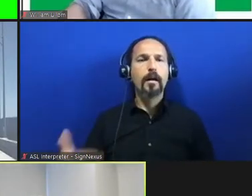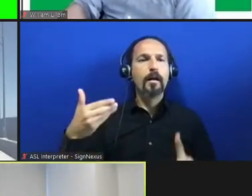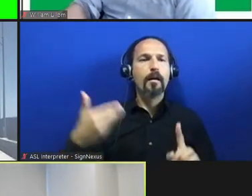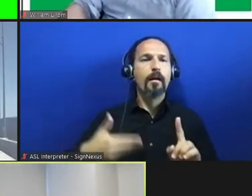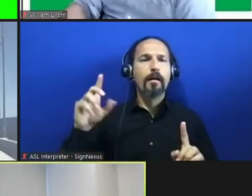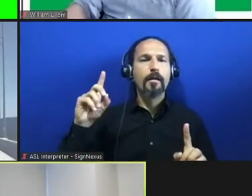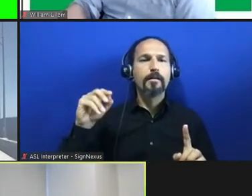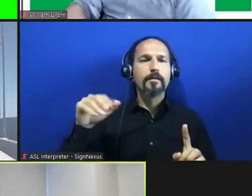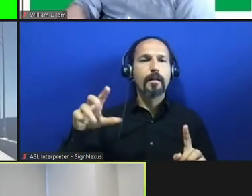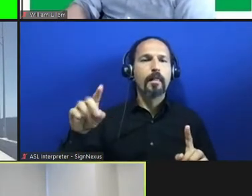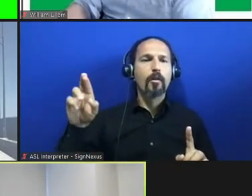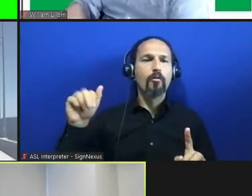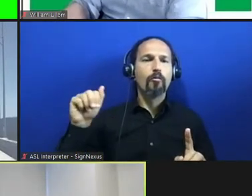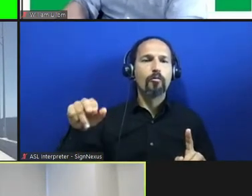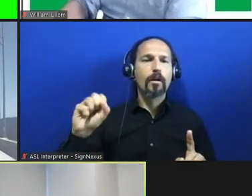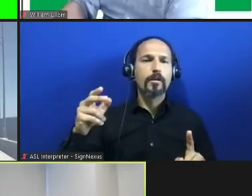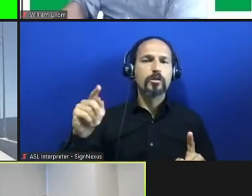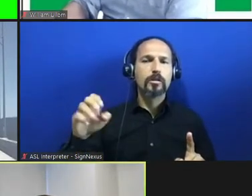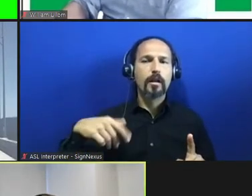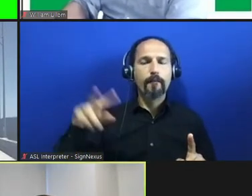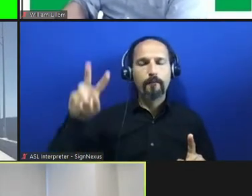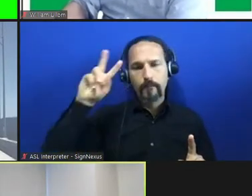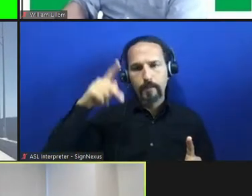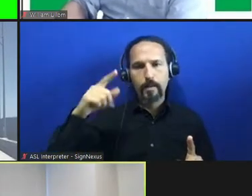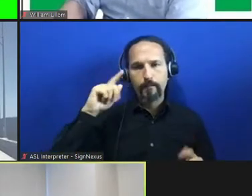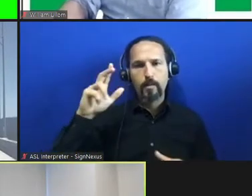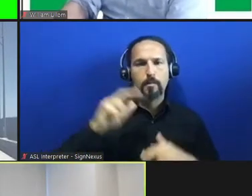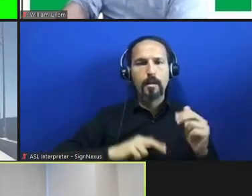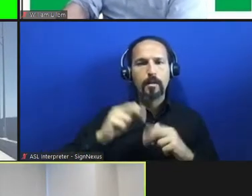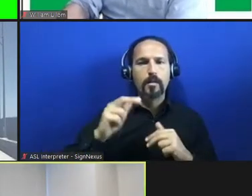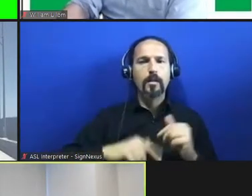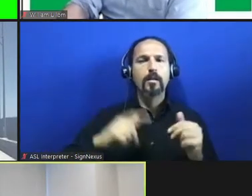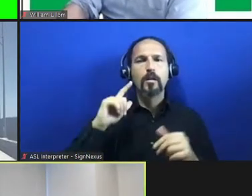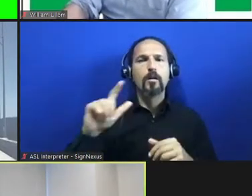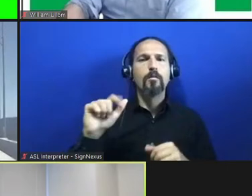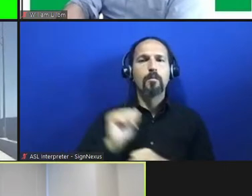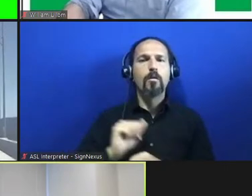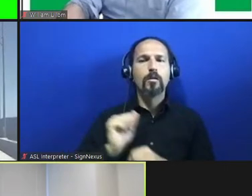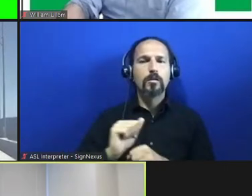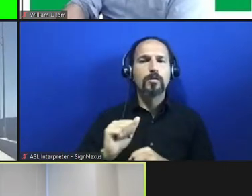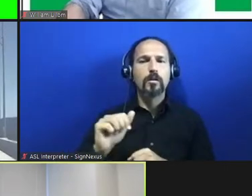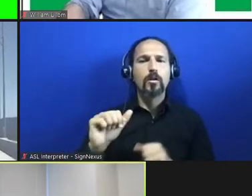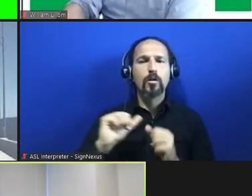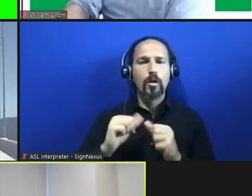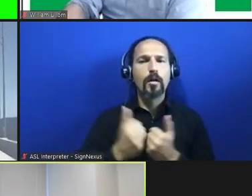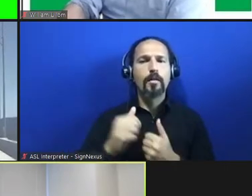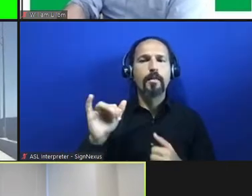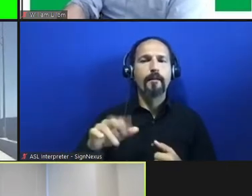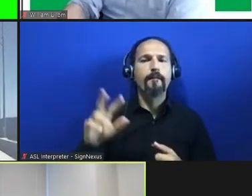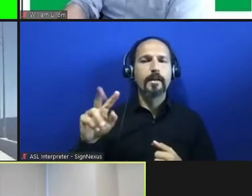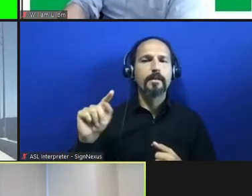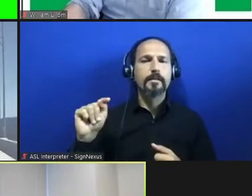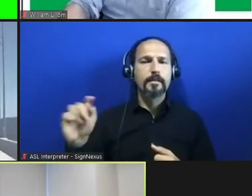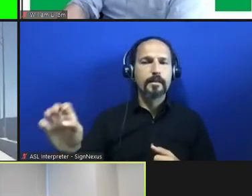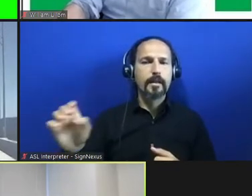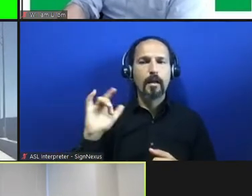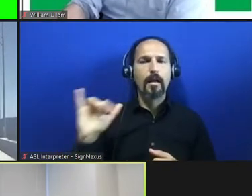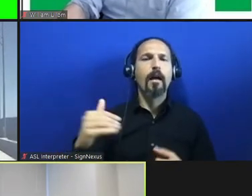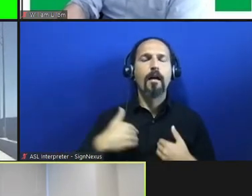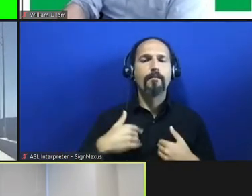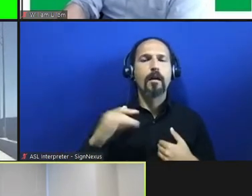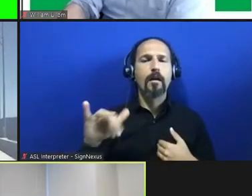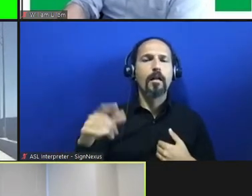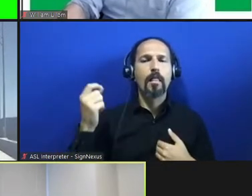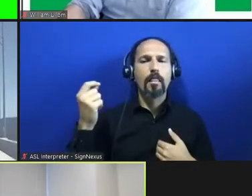Donald ranshee I'm Executive Vice President of the Building Trades employers Association the VTA represents a hundred I'm sorry